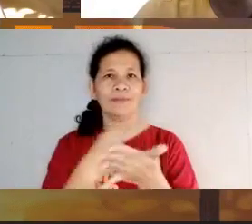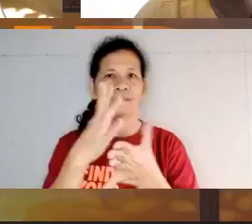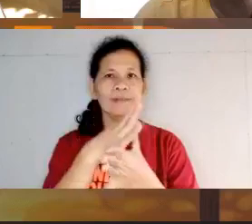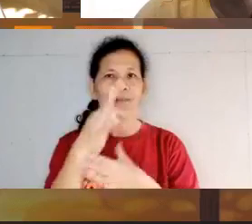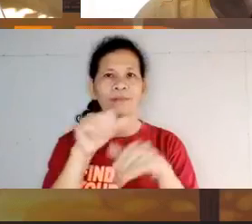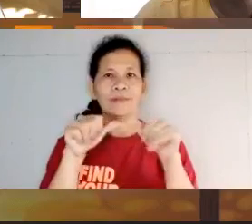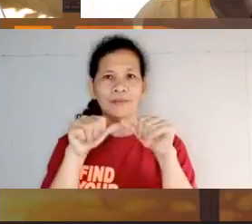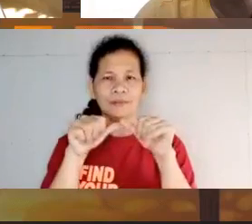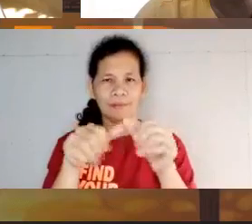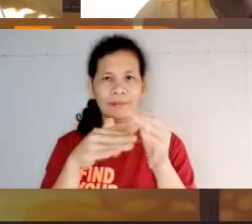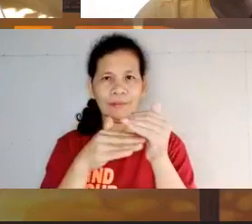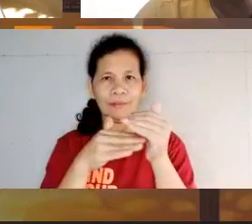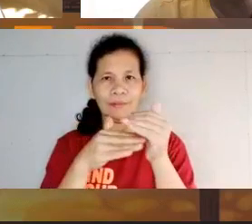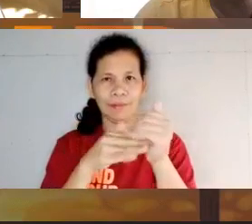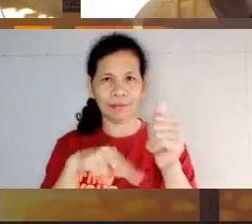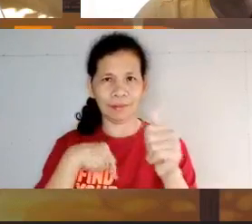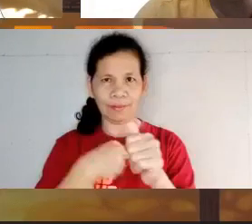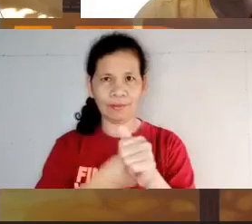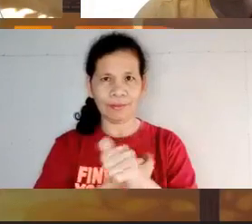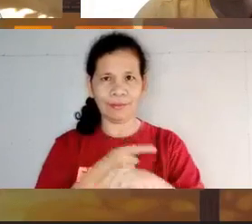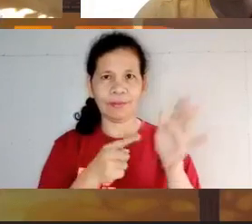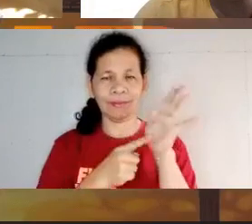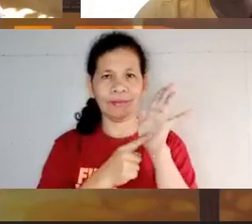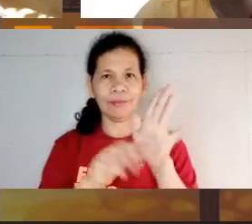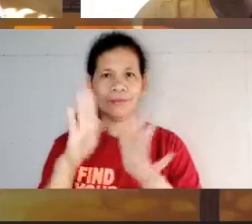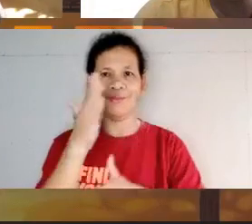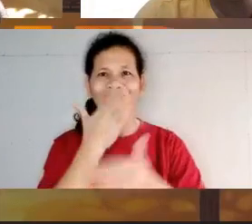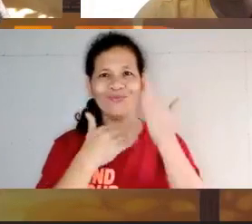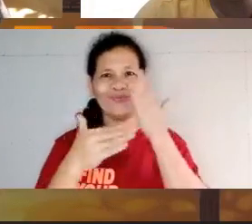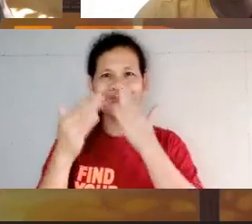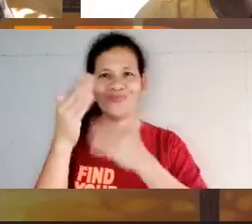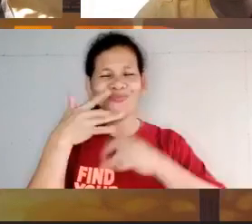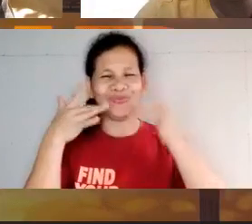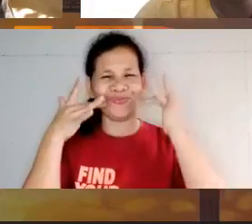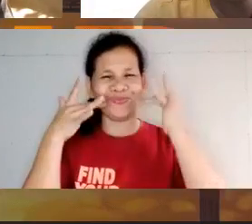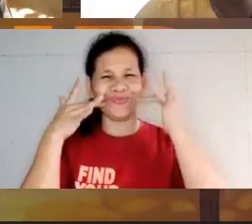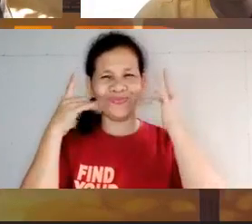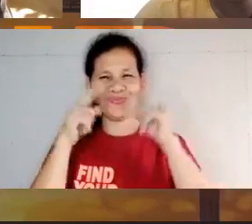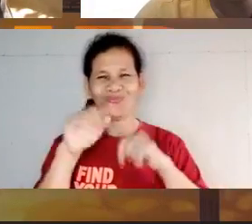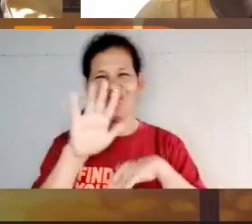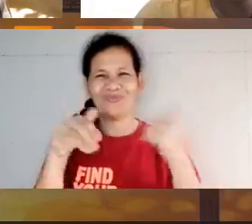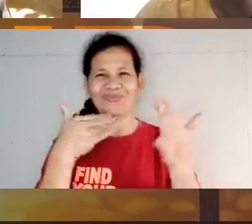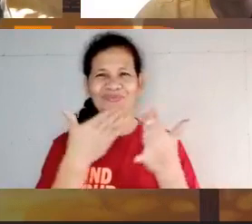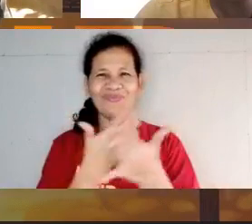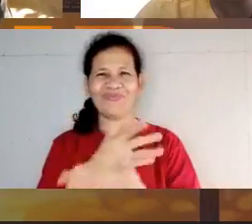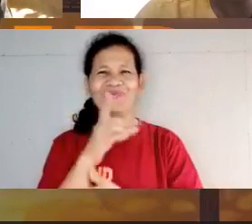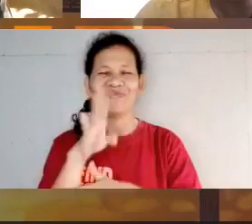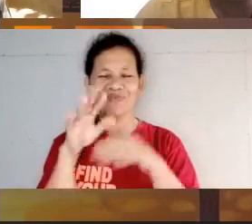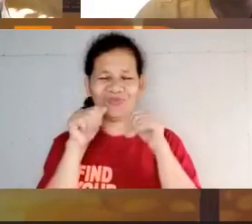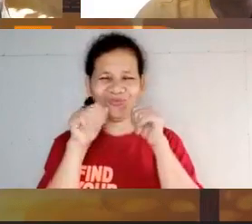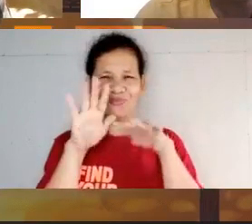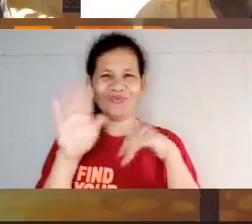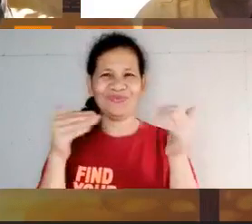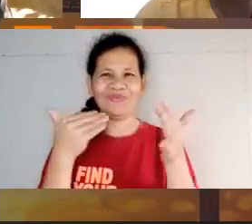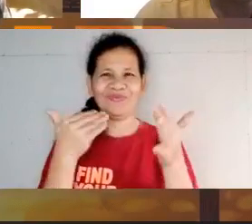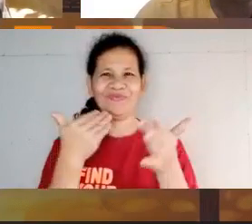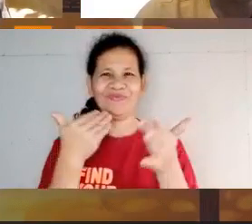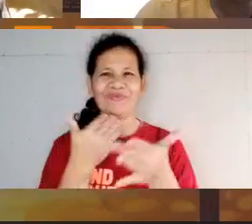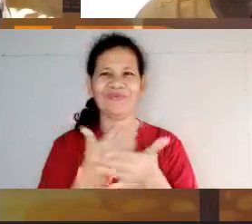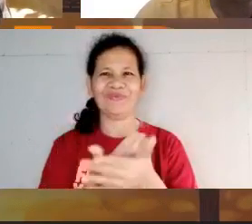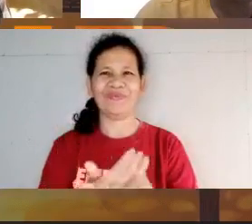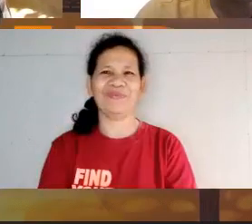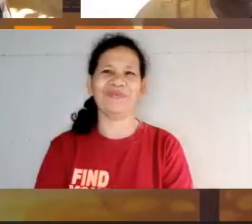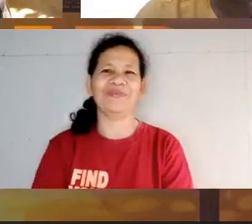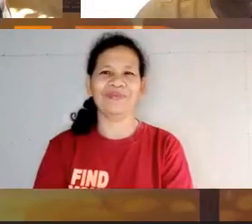continue to guide us. Show your sweet smile to all. God bless all. Salamat po. Okay, so